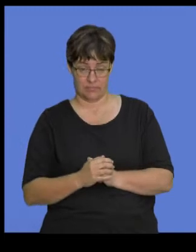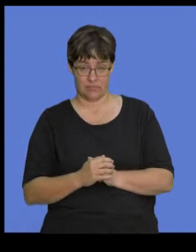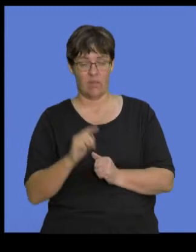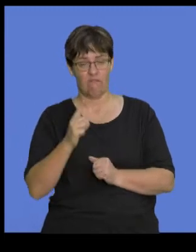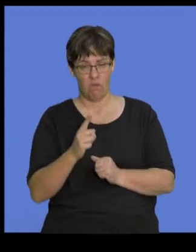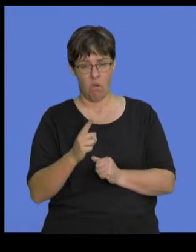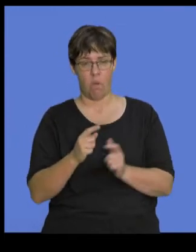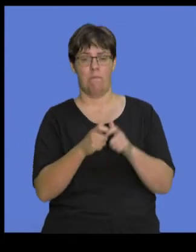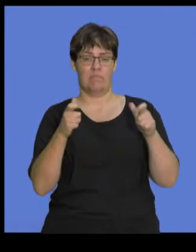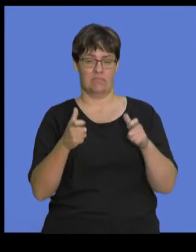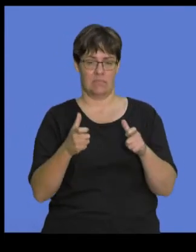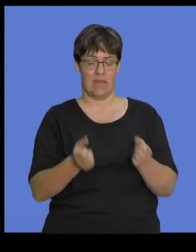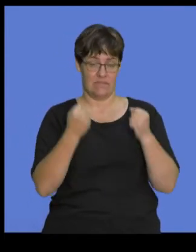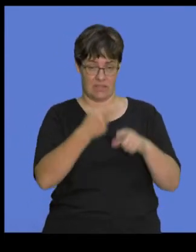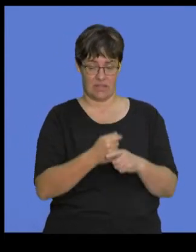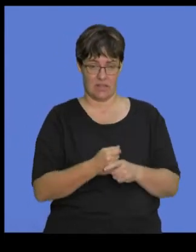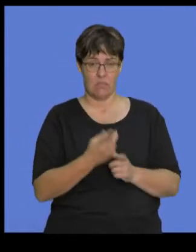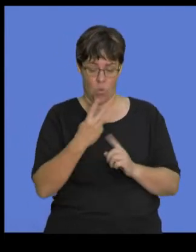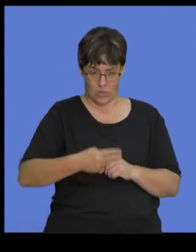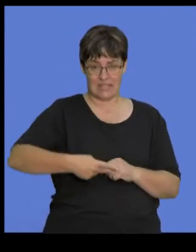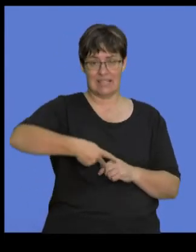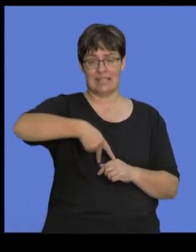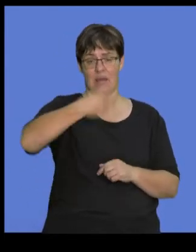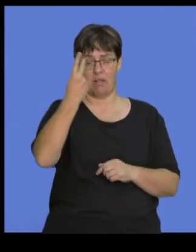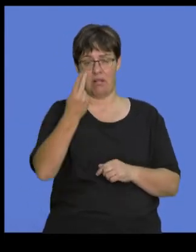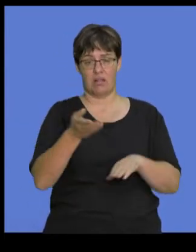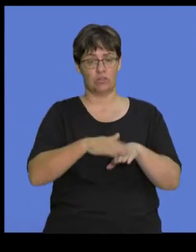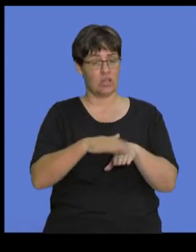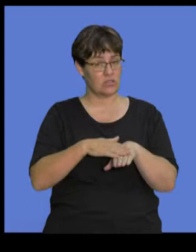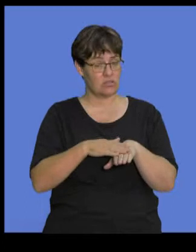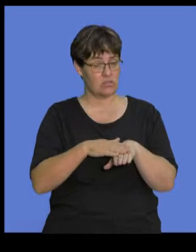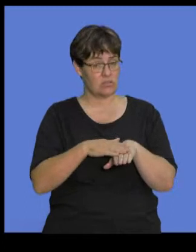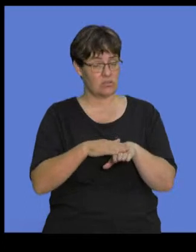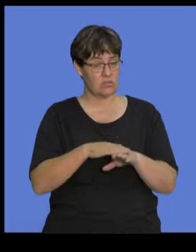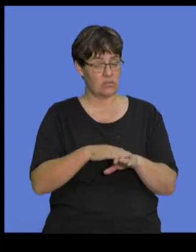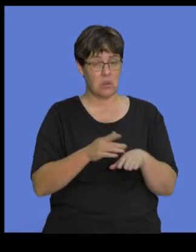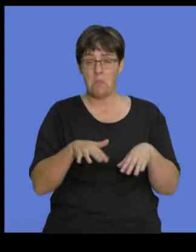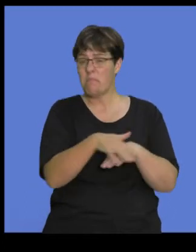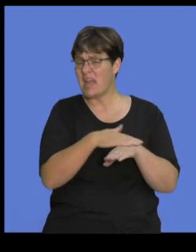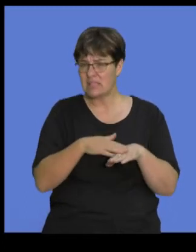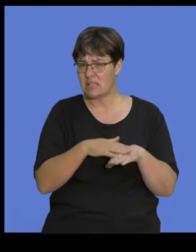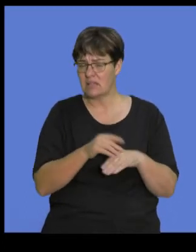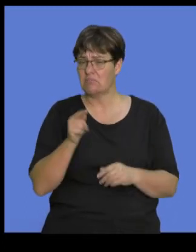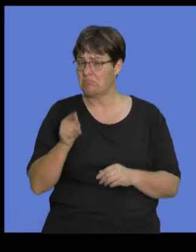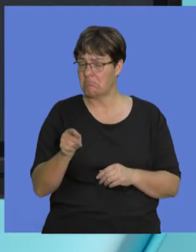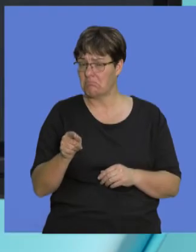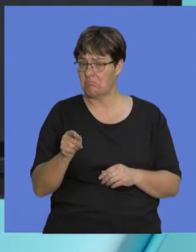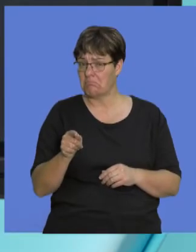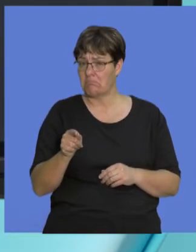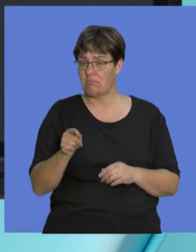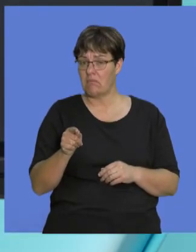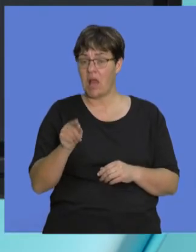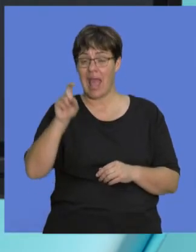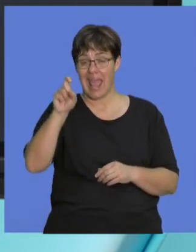coulomb in terms of magnitude, okay? But now, if we double the charge, the question that remains, basics,